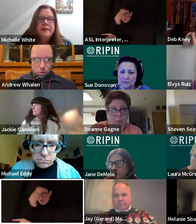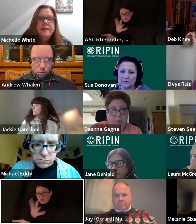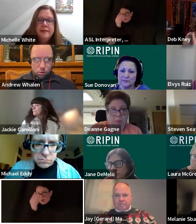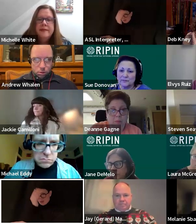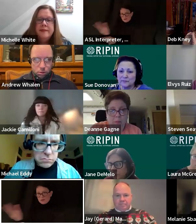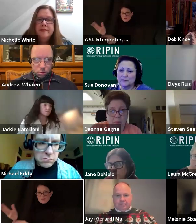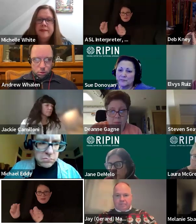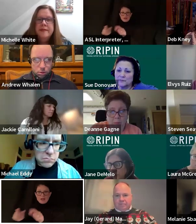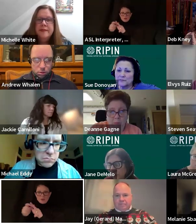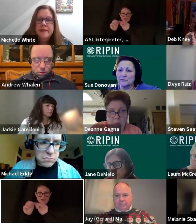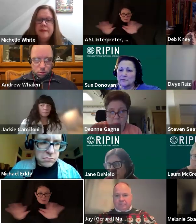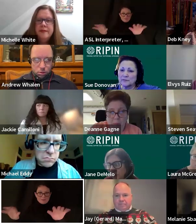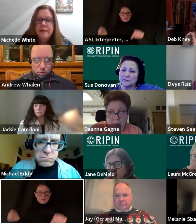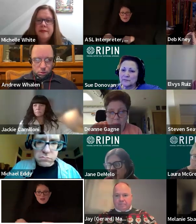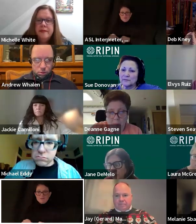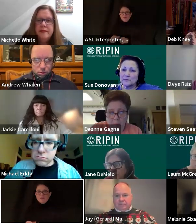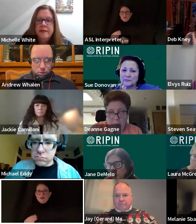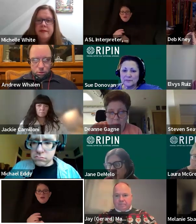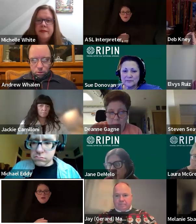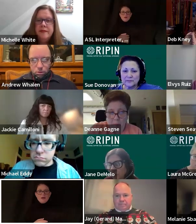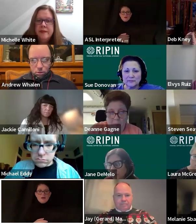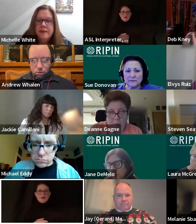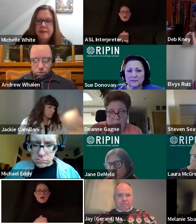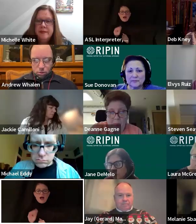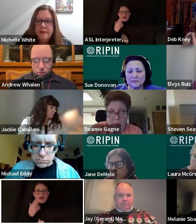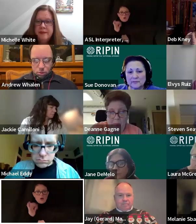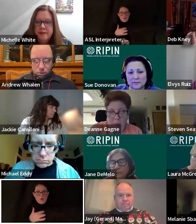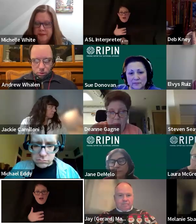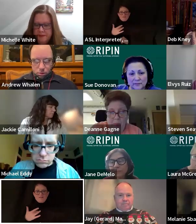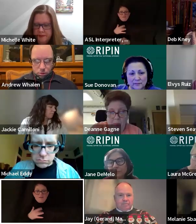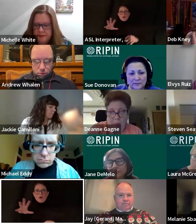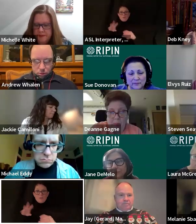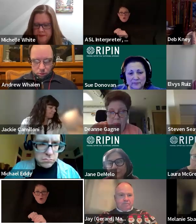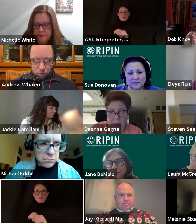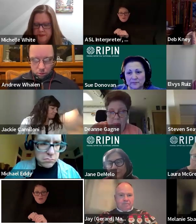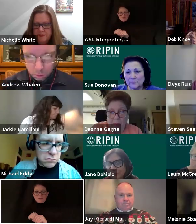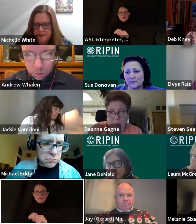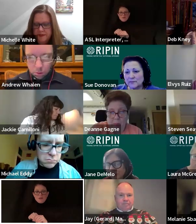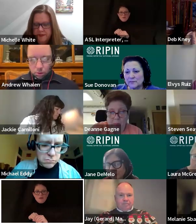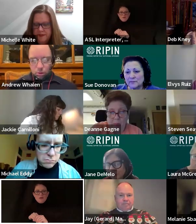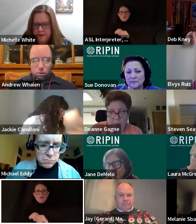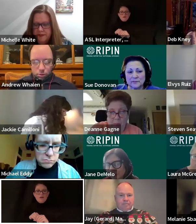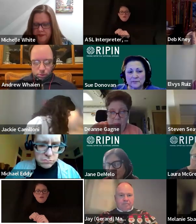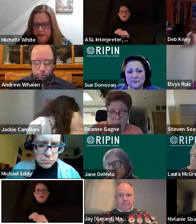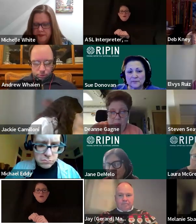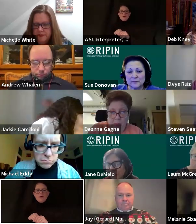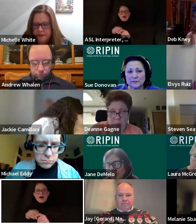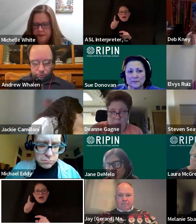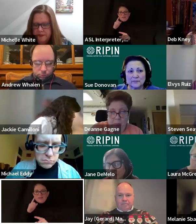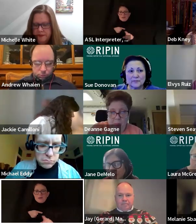Yes. Like I know how I feel personally actually about it, but I think my